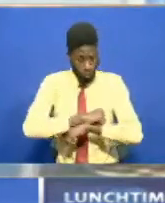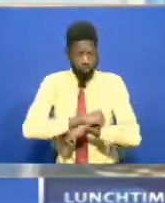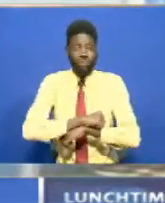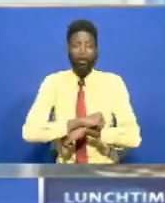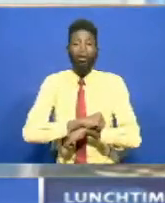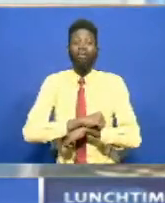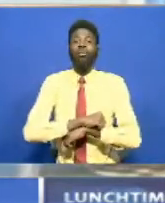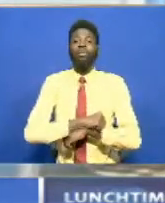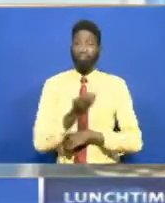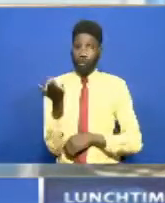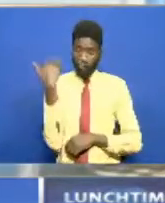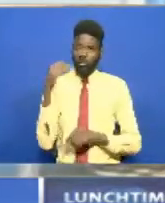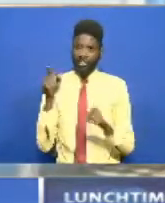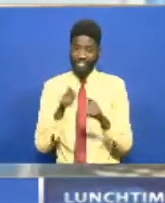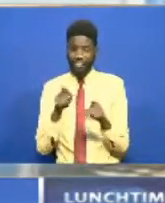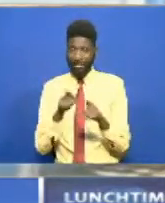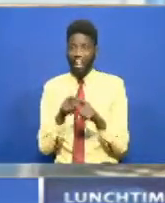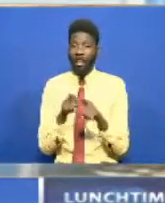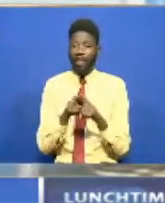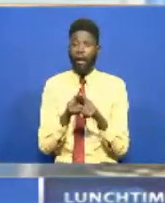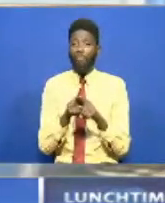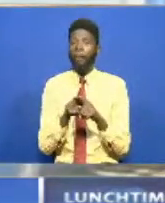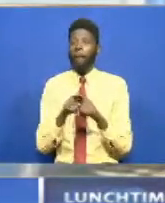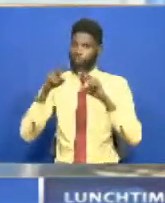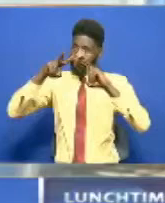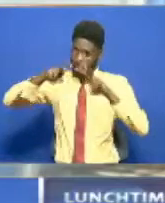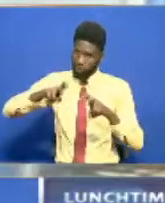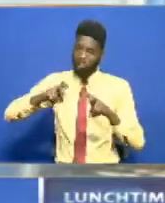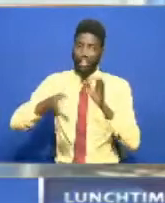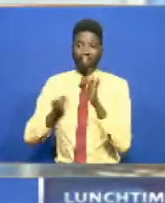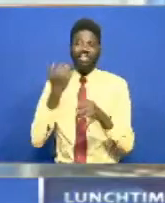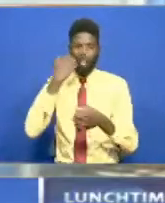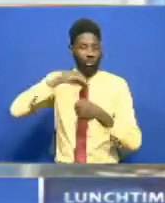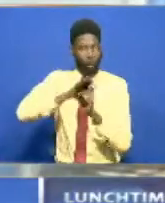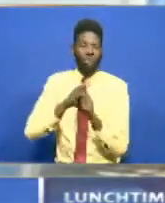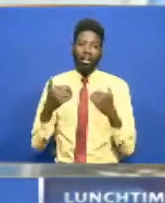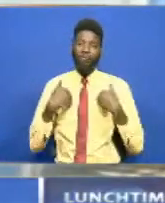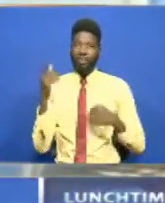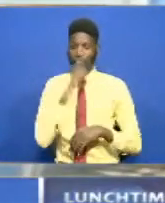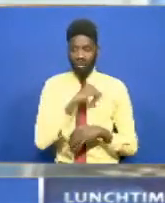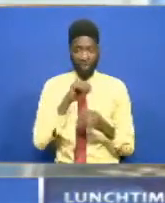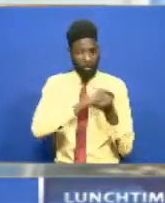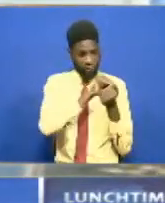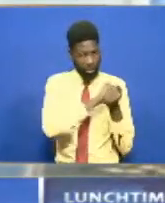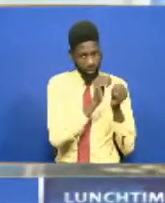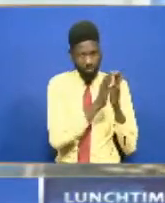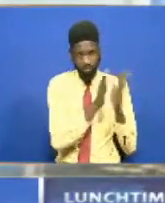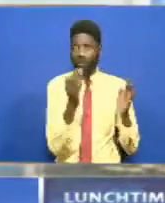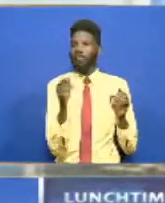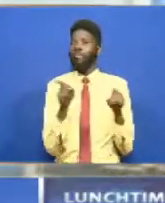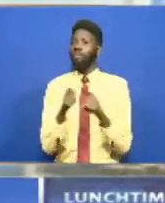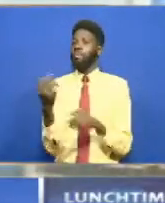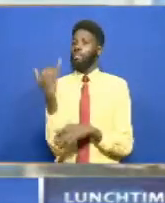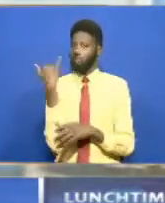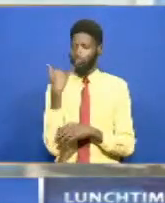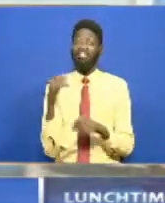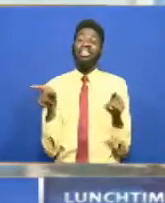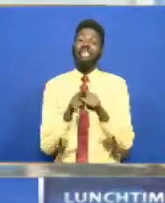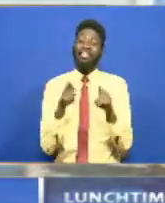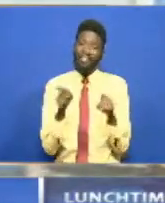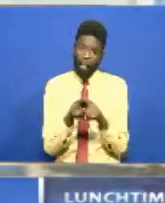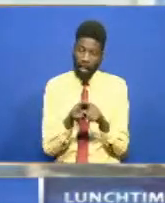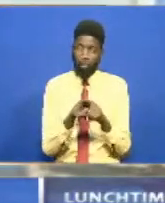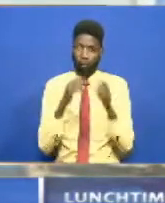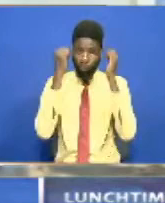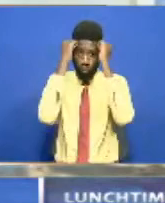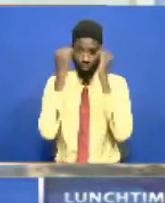done for mandatory COVID-19 testing between Friday and yesterday. Also, the students were recalled back